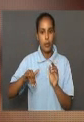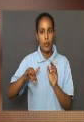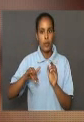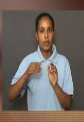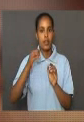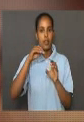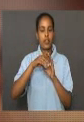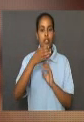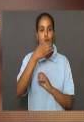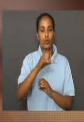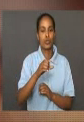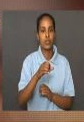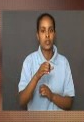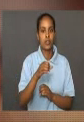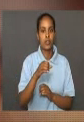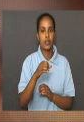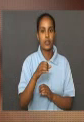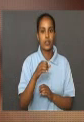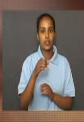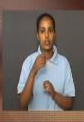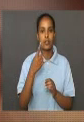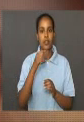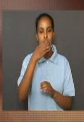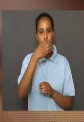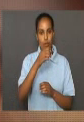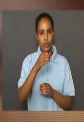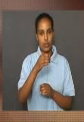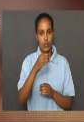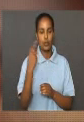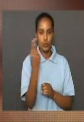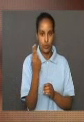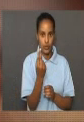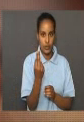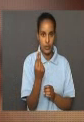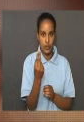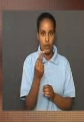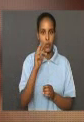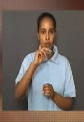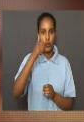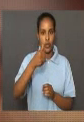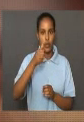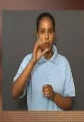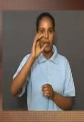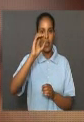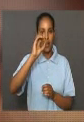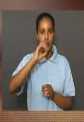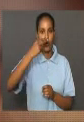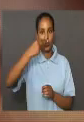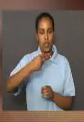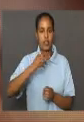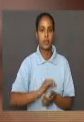in the solution, the solution yields sodium